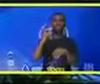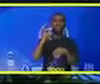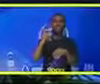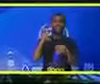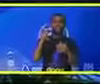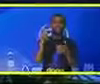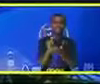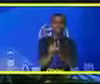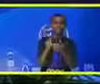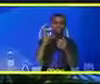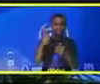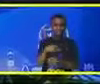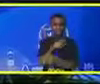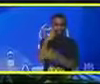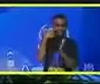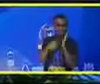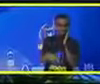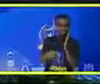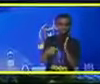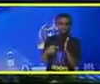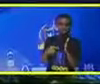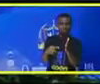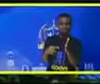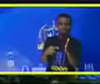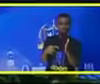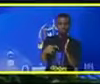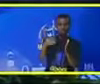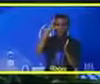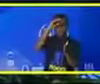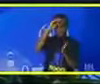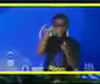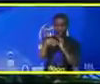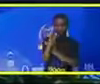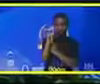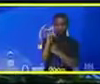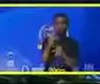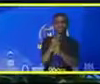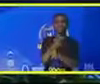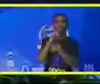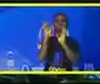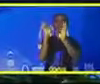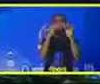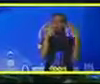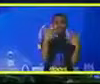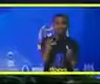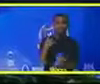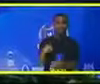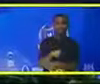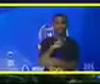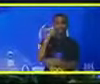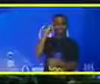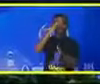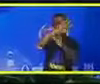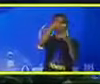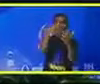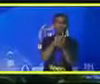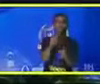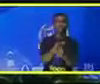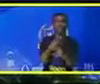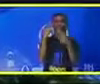we generalize and believe everybody is a joker. There are people who have not bowed to Baal. There are sincere people who love